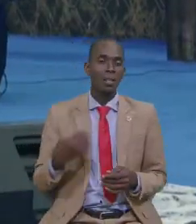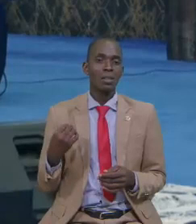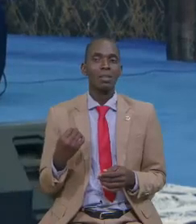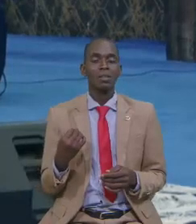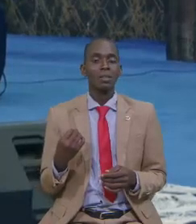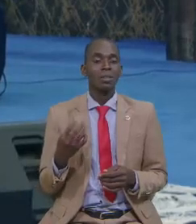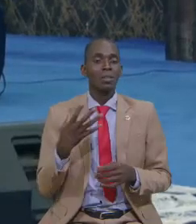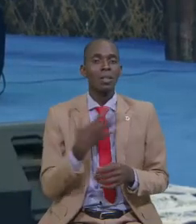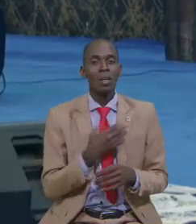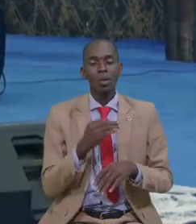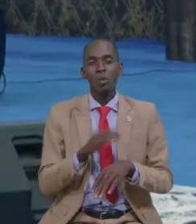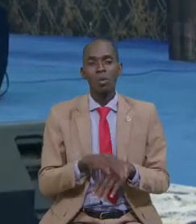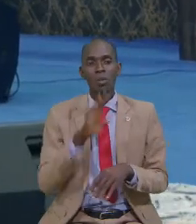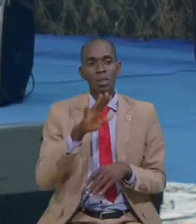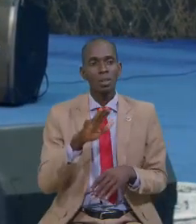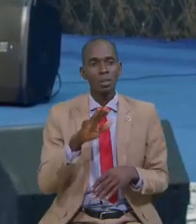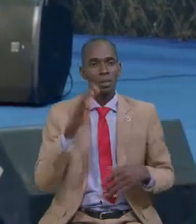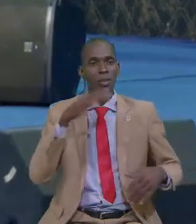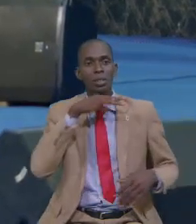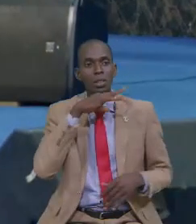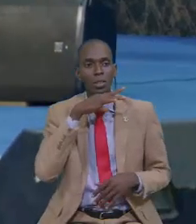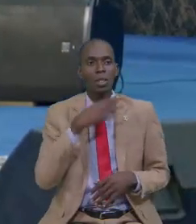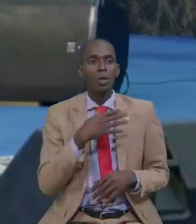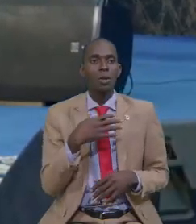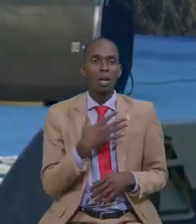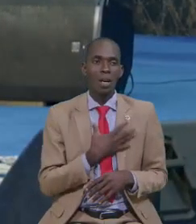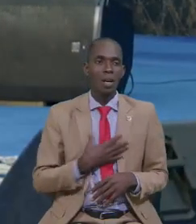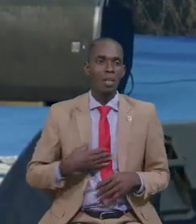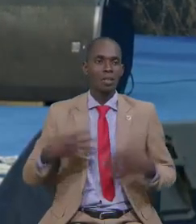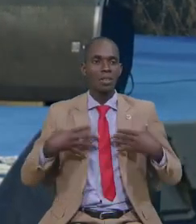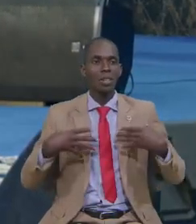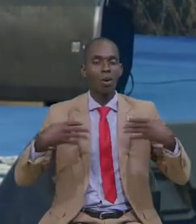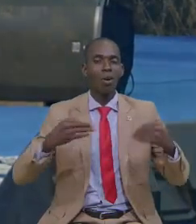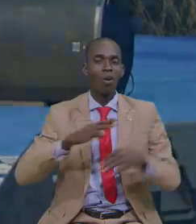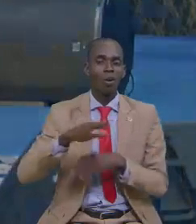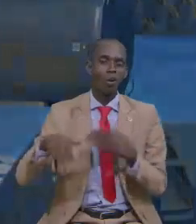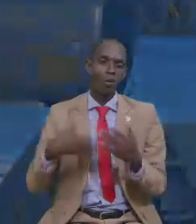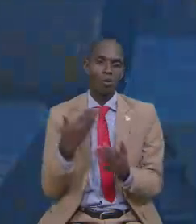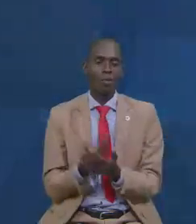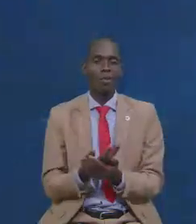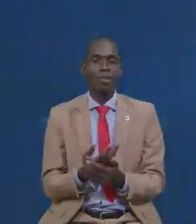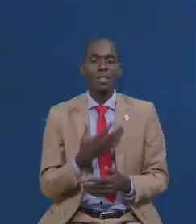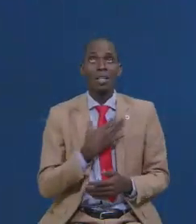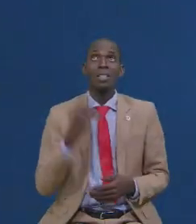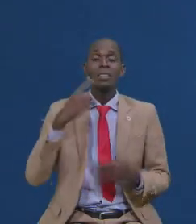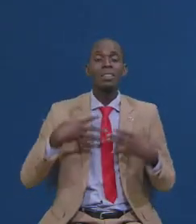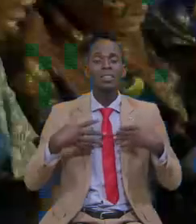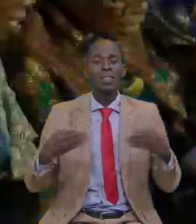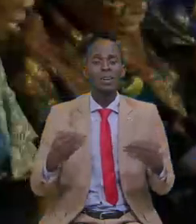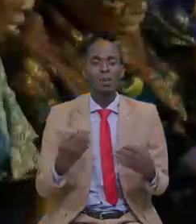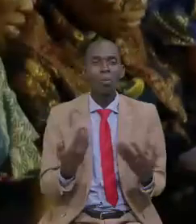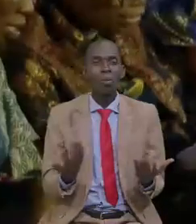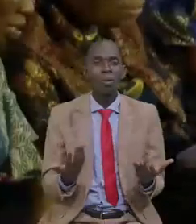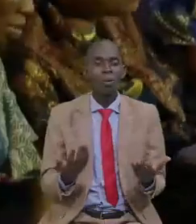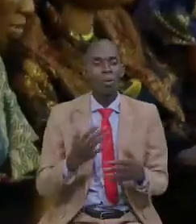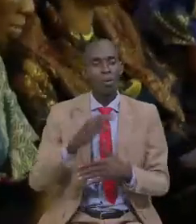iniquities, and he healeth, and he healeth, and he healeth